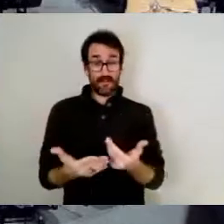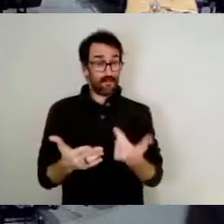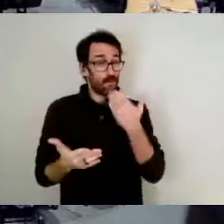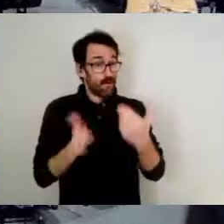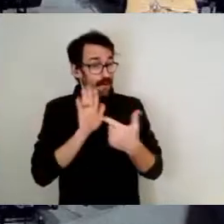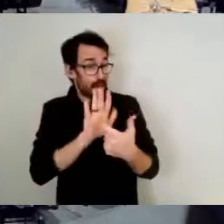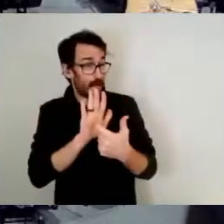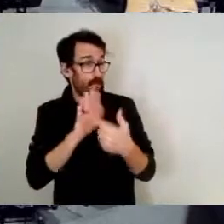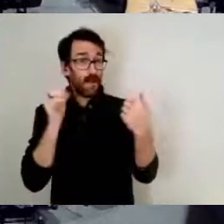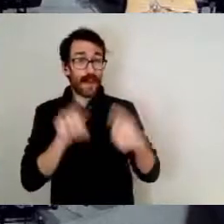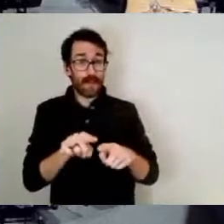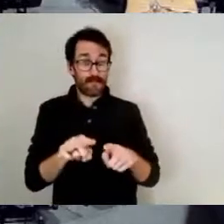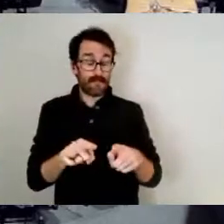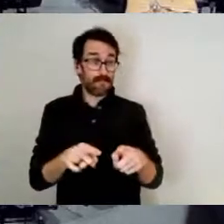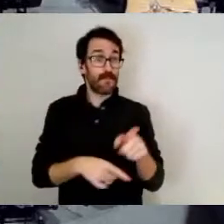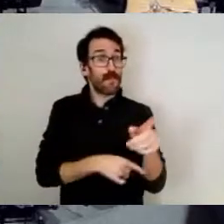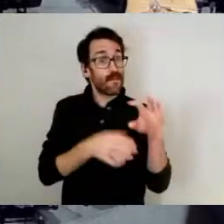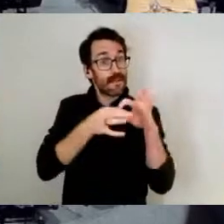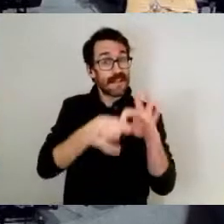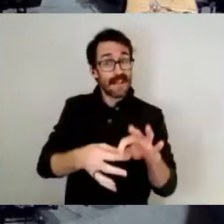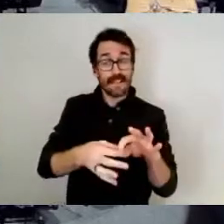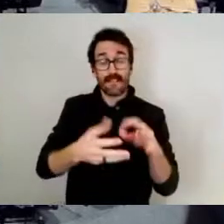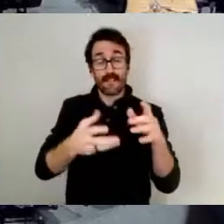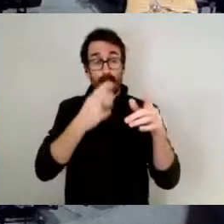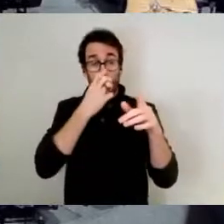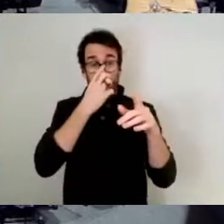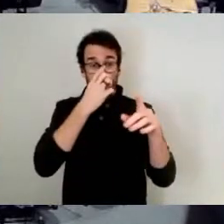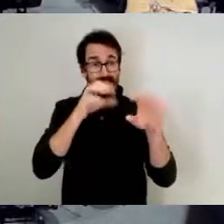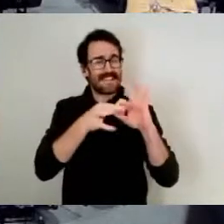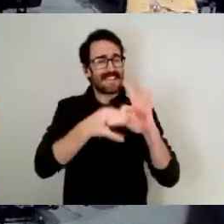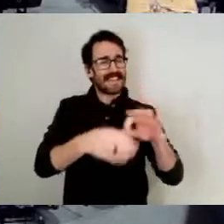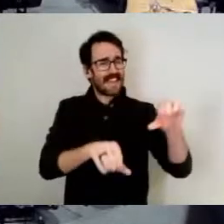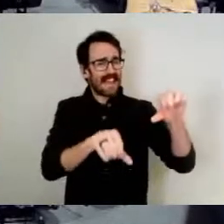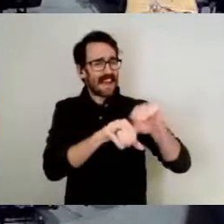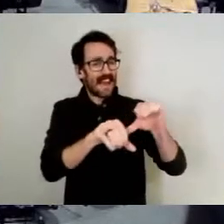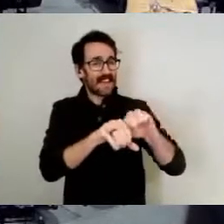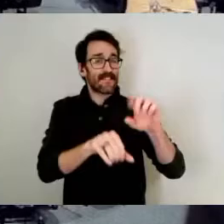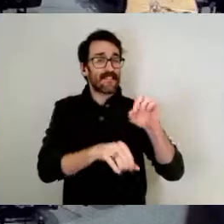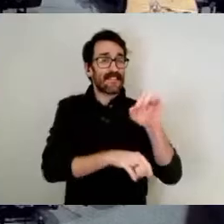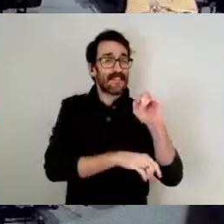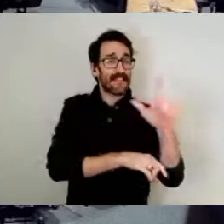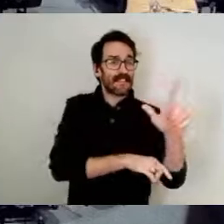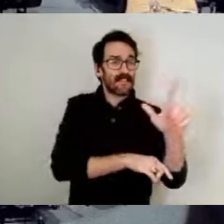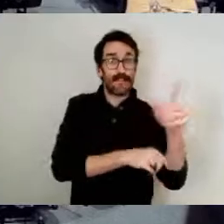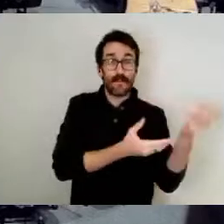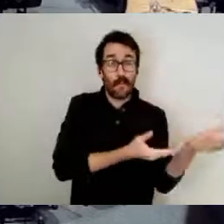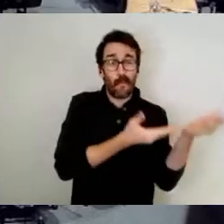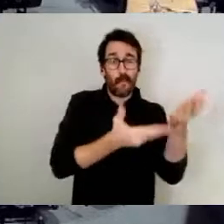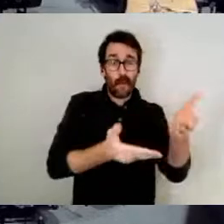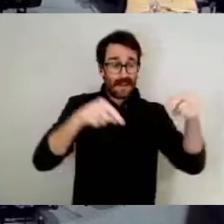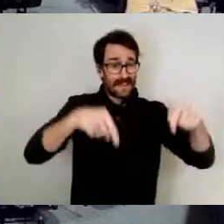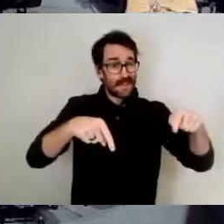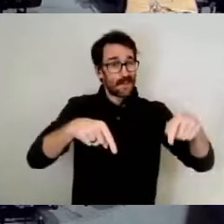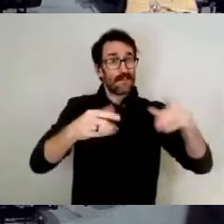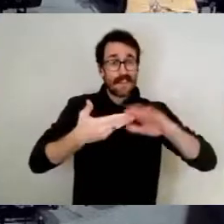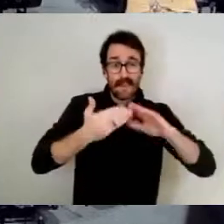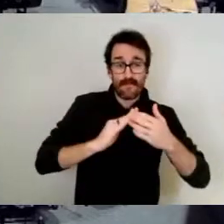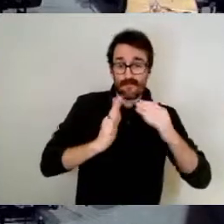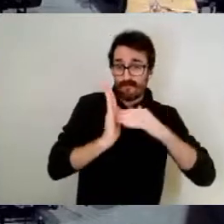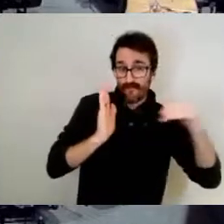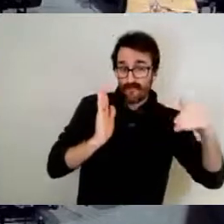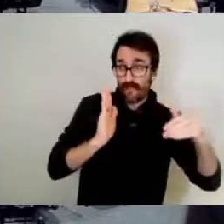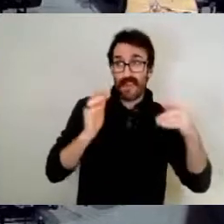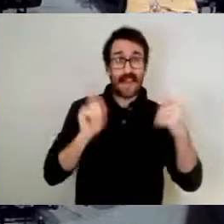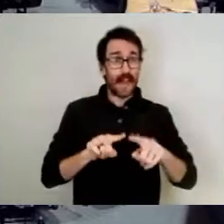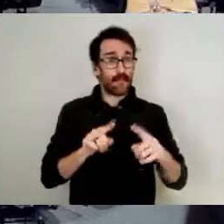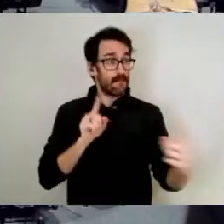that police are able to kind of stay on top of this, or is this just going to be one long cat and mouse game between these two, between you